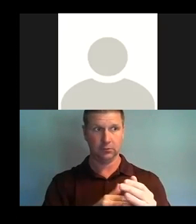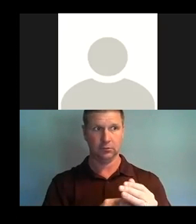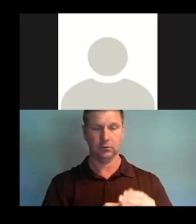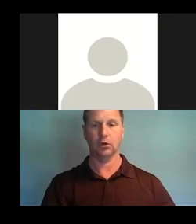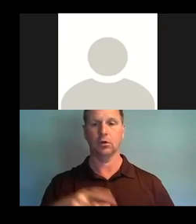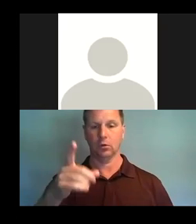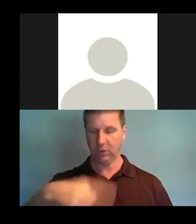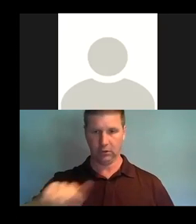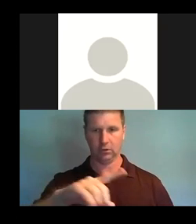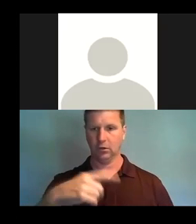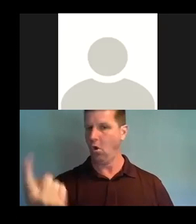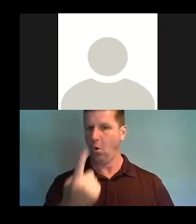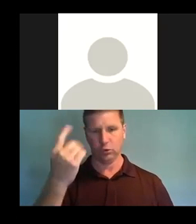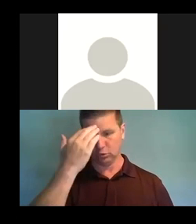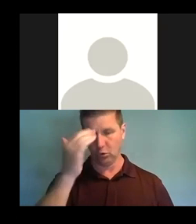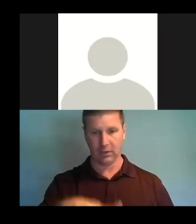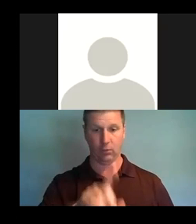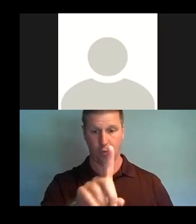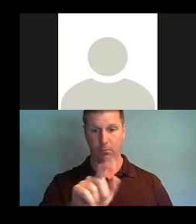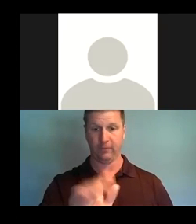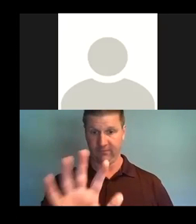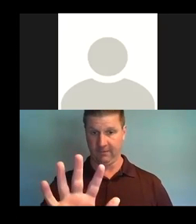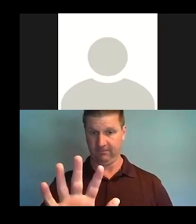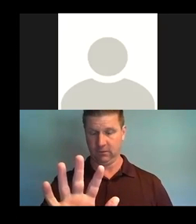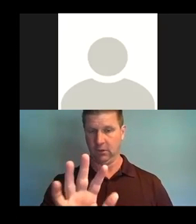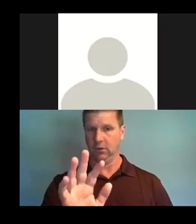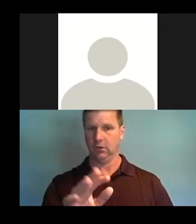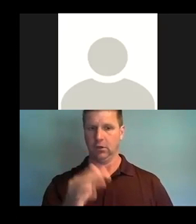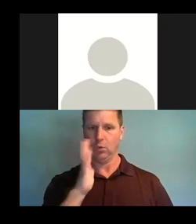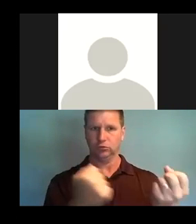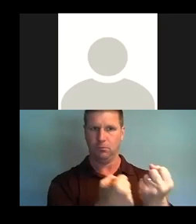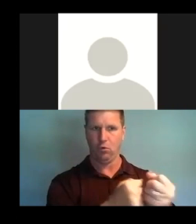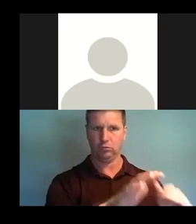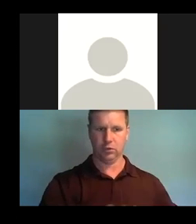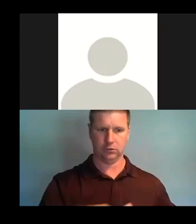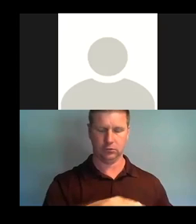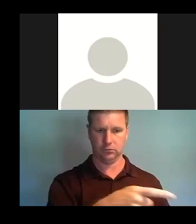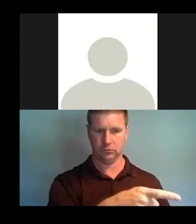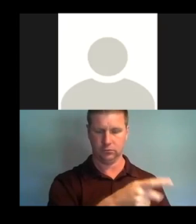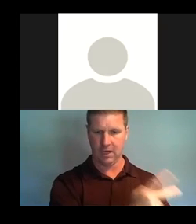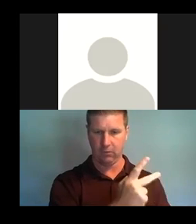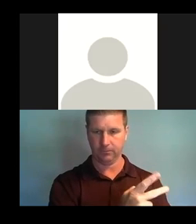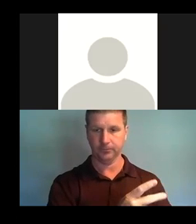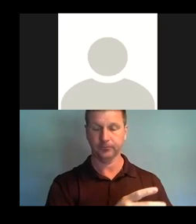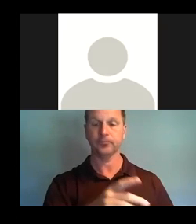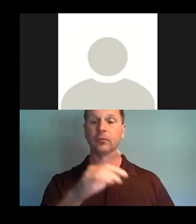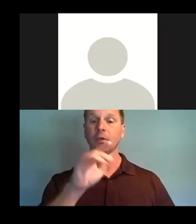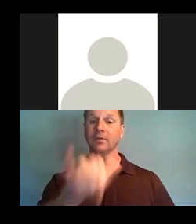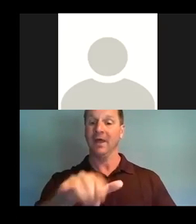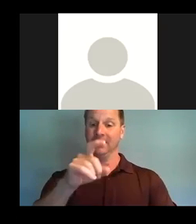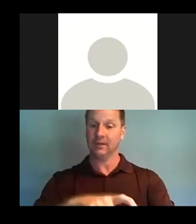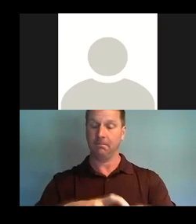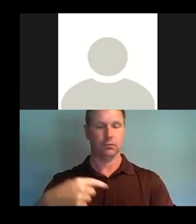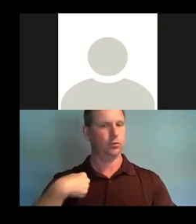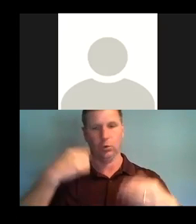we had always known that 1.5 would go to support childcare. At the time, we didn't know exactly